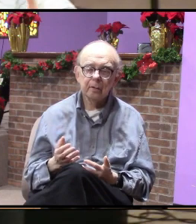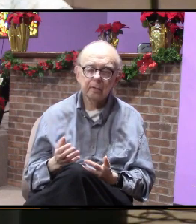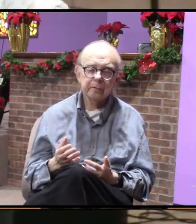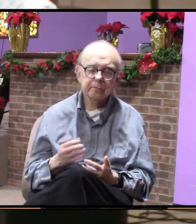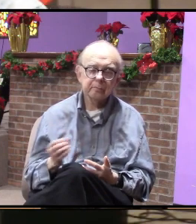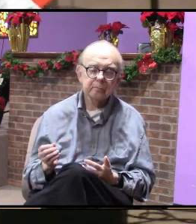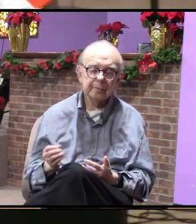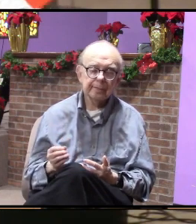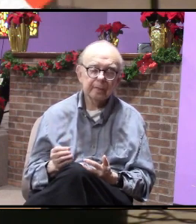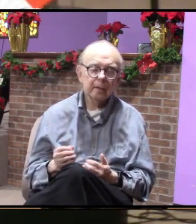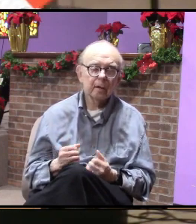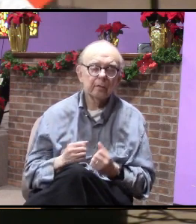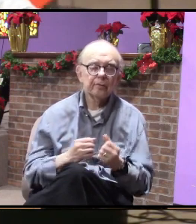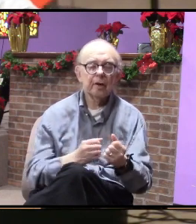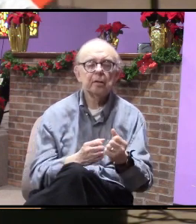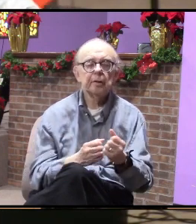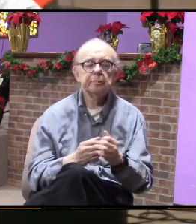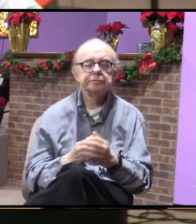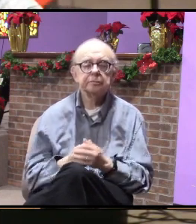And it's following.